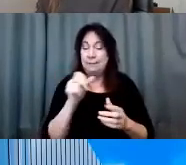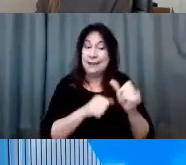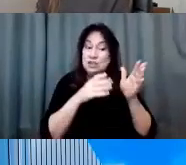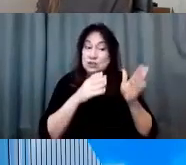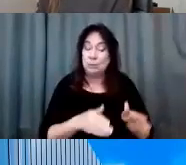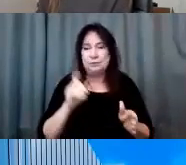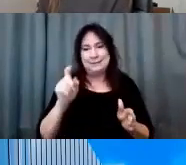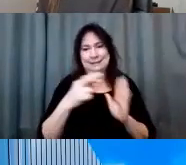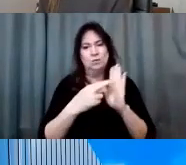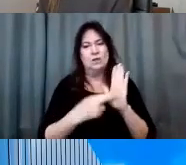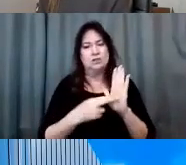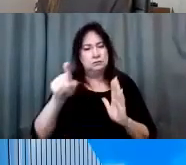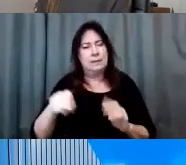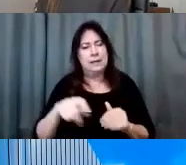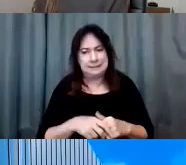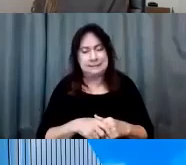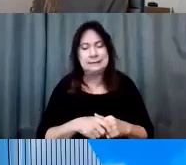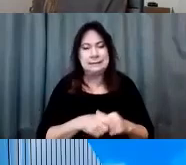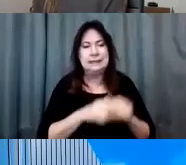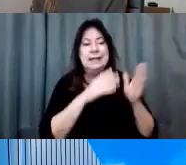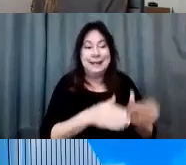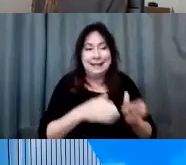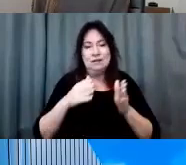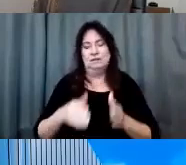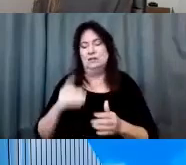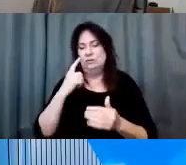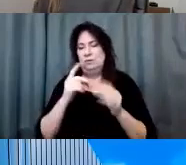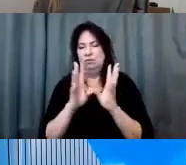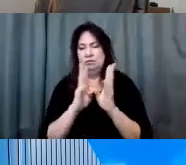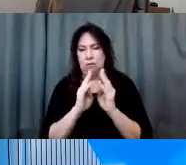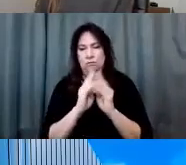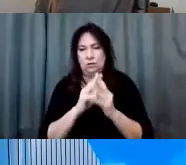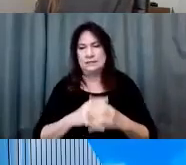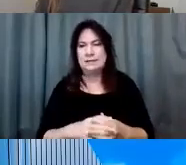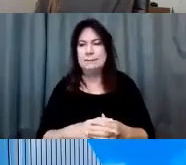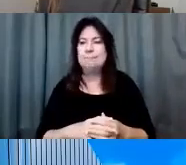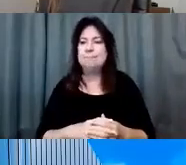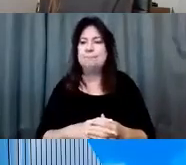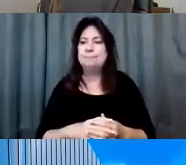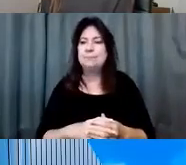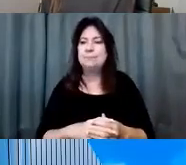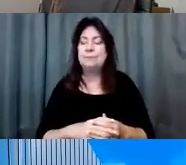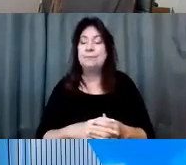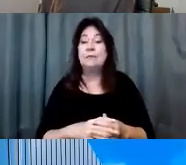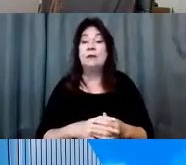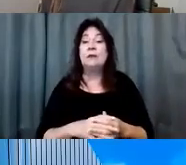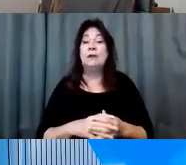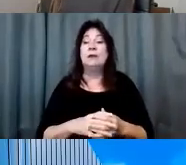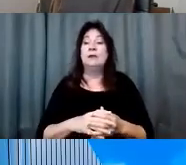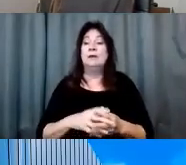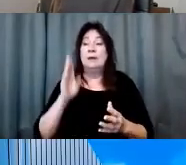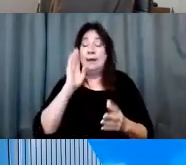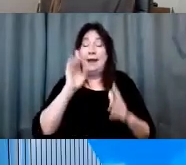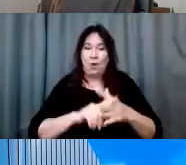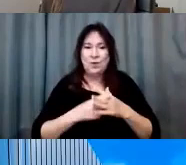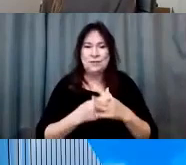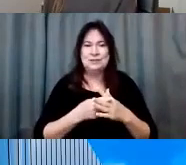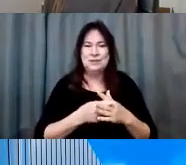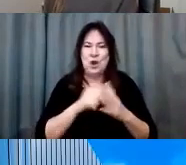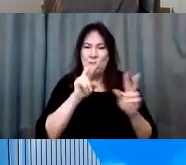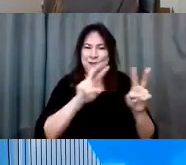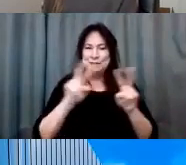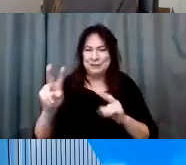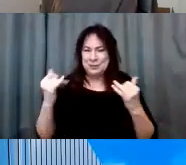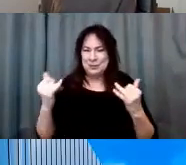need to register for the conference. With that being said, I will start the tour of the Virtual Conference